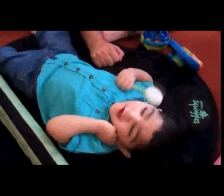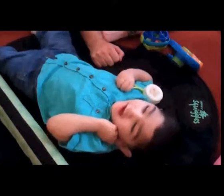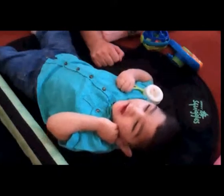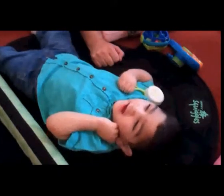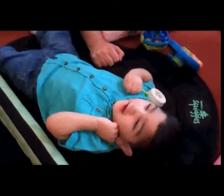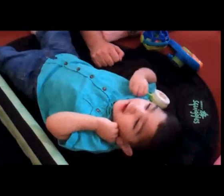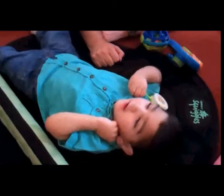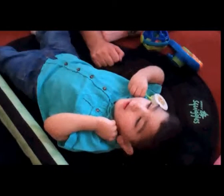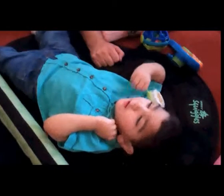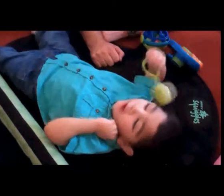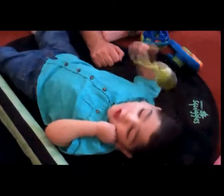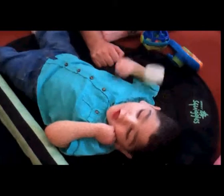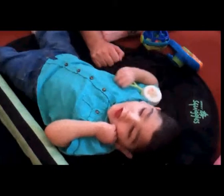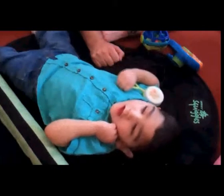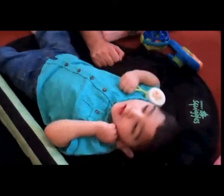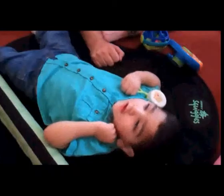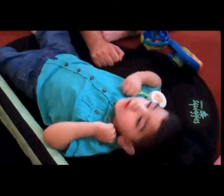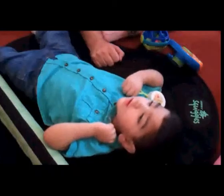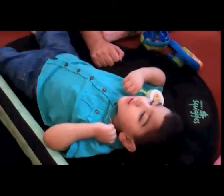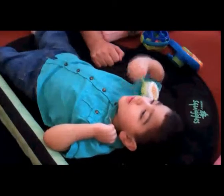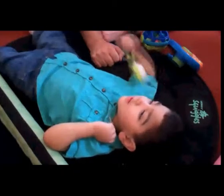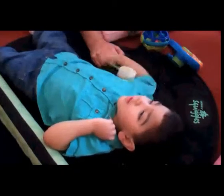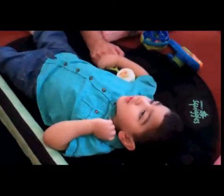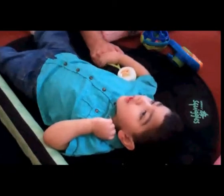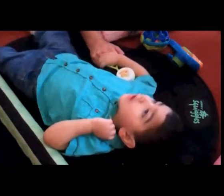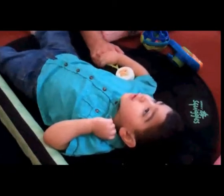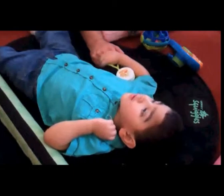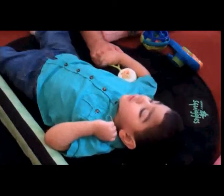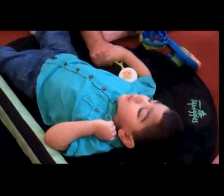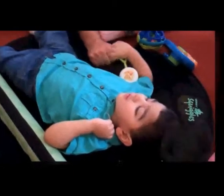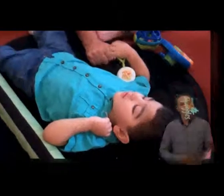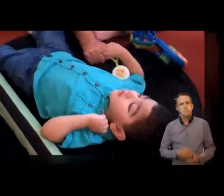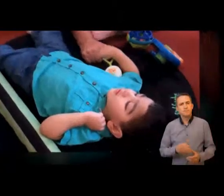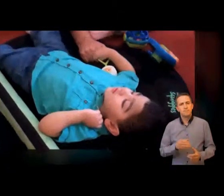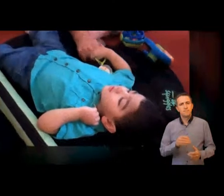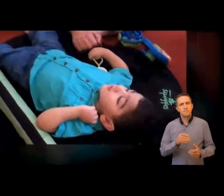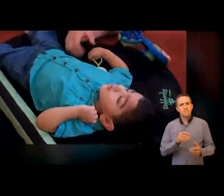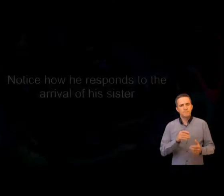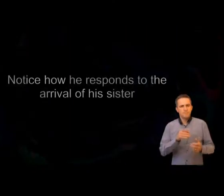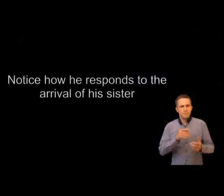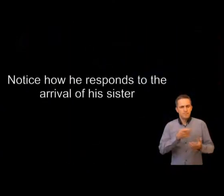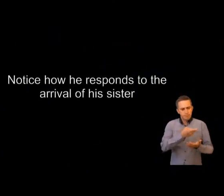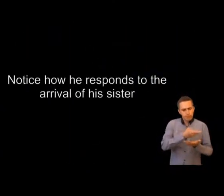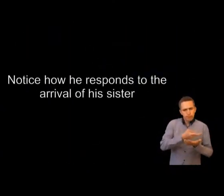Go on, give it a shake. Shake, shake, shake, shake. What did you do?